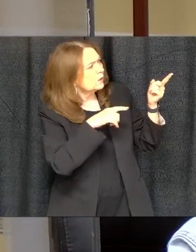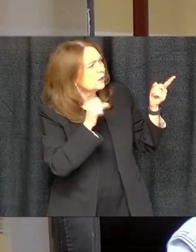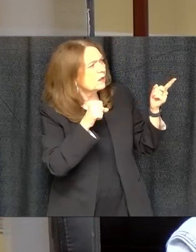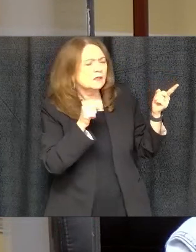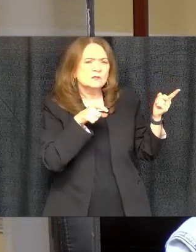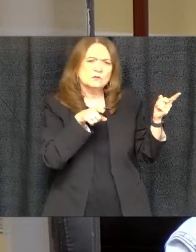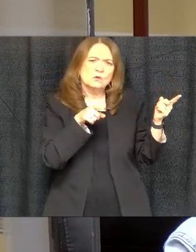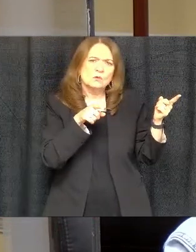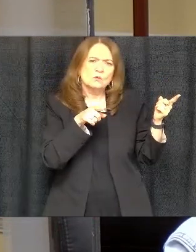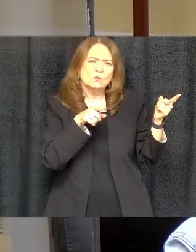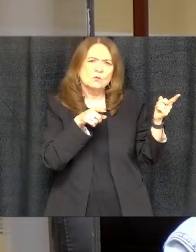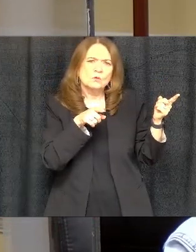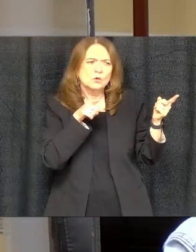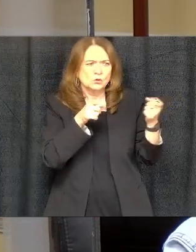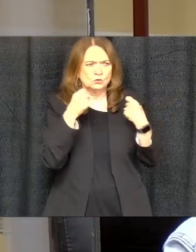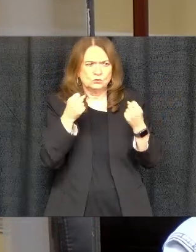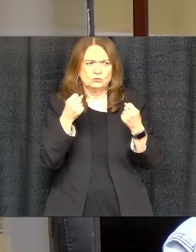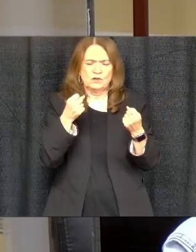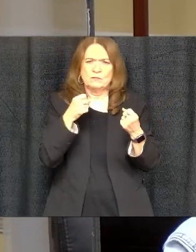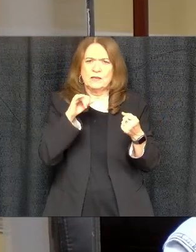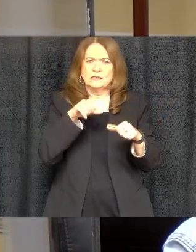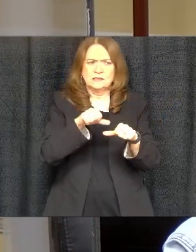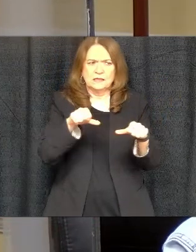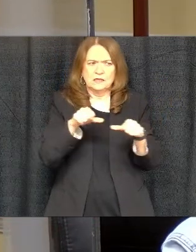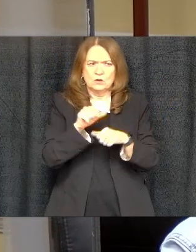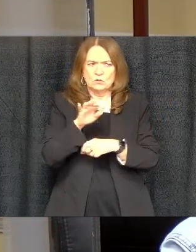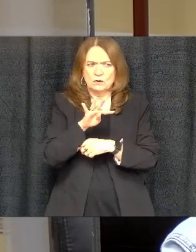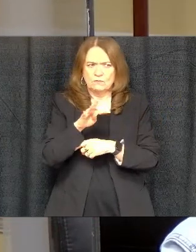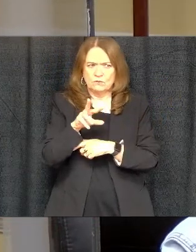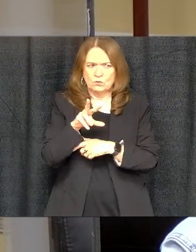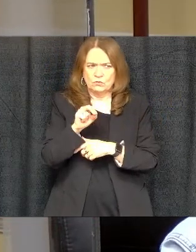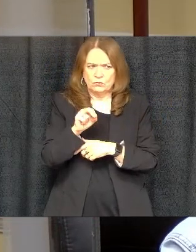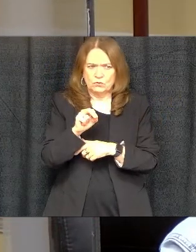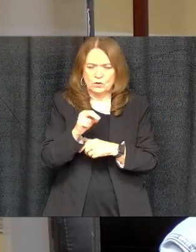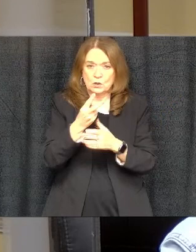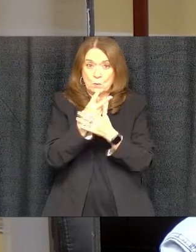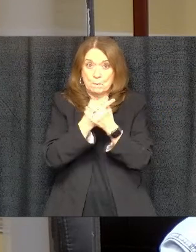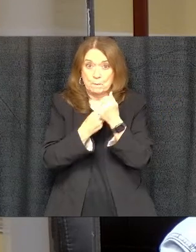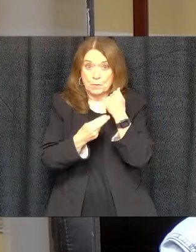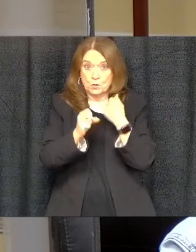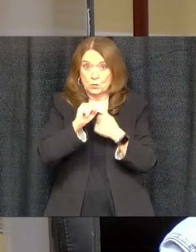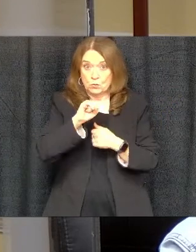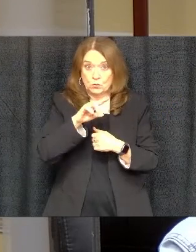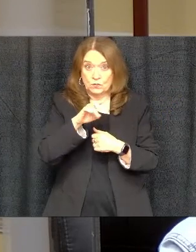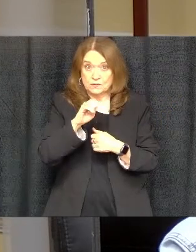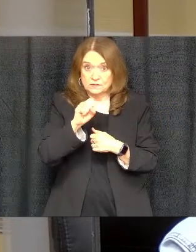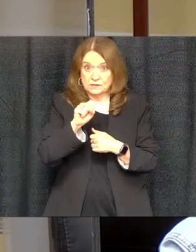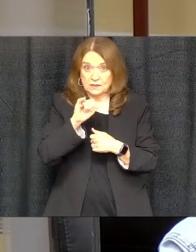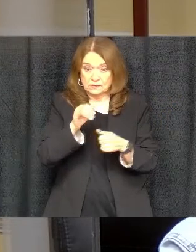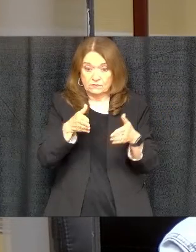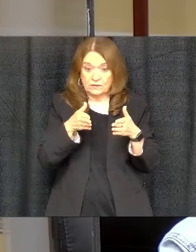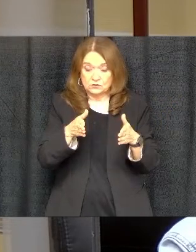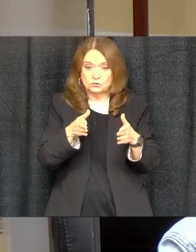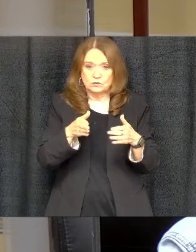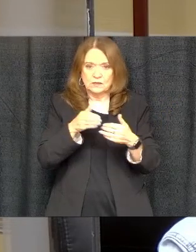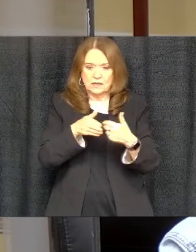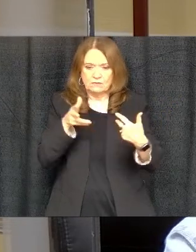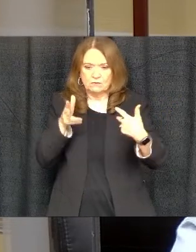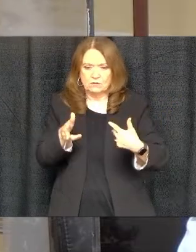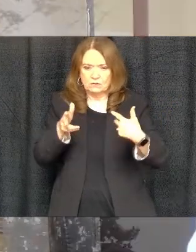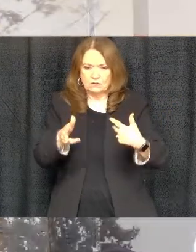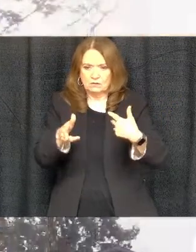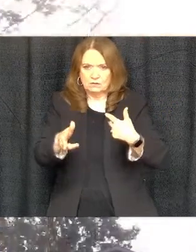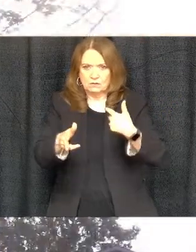So if you drive past that area at 4:30, both sides of that street are parked. So